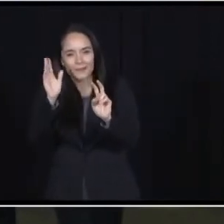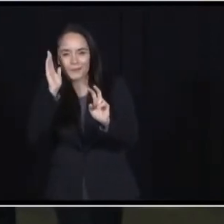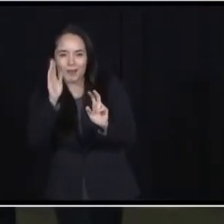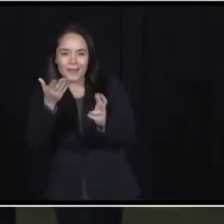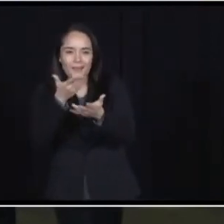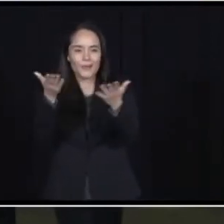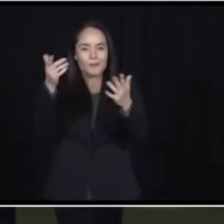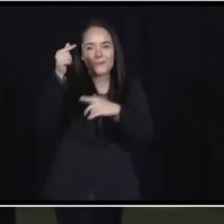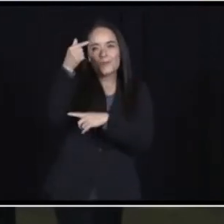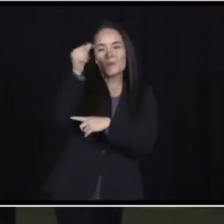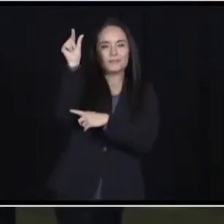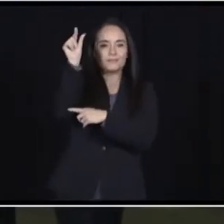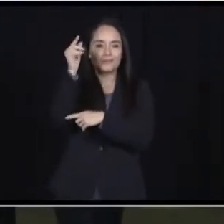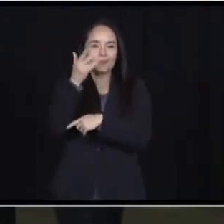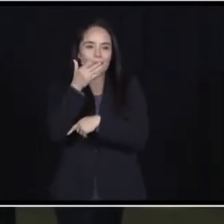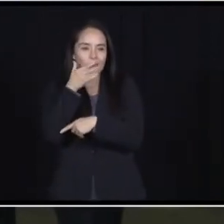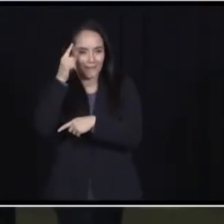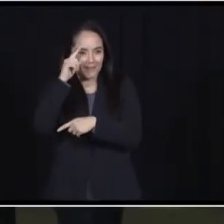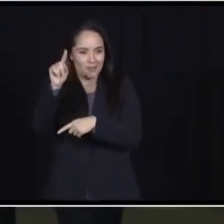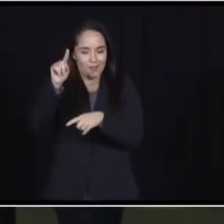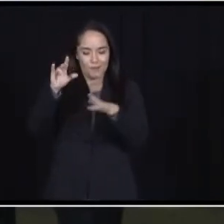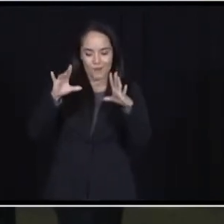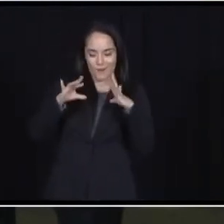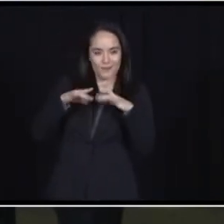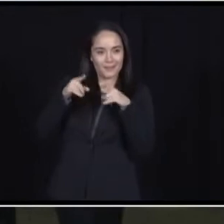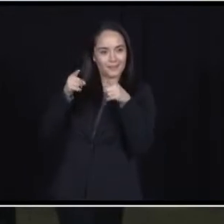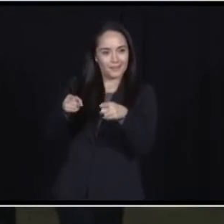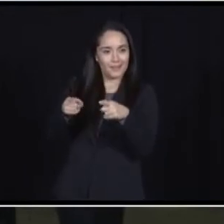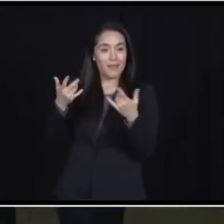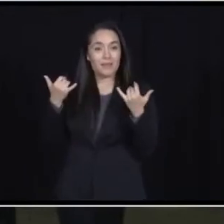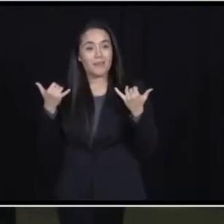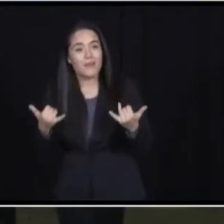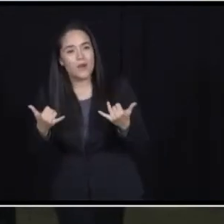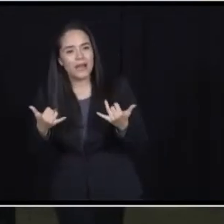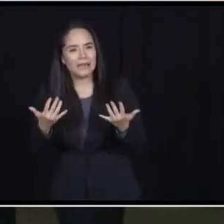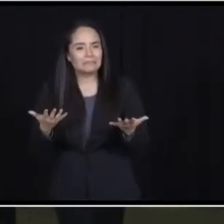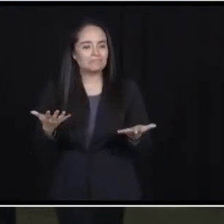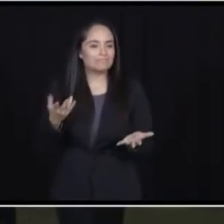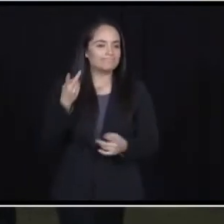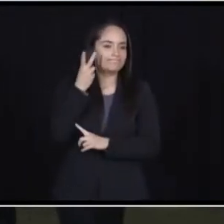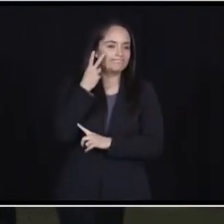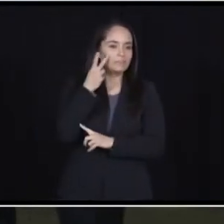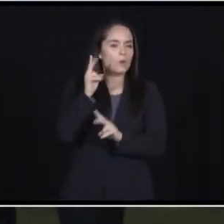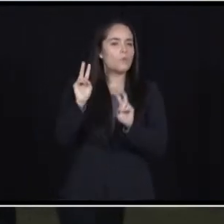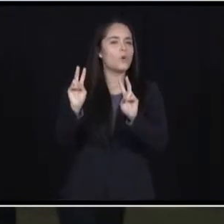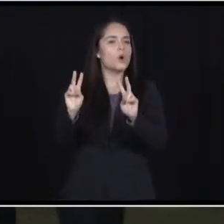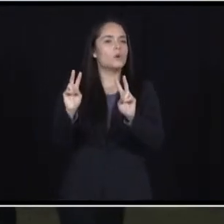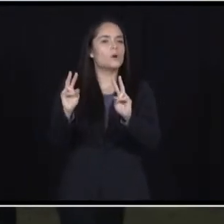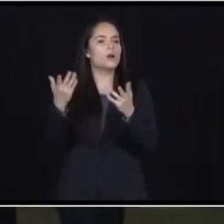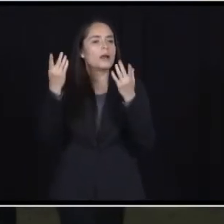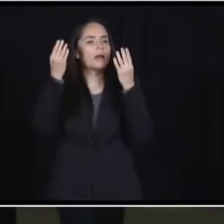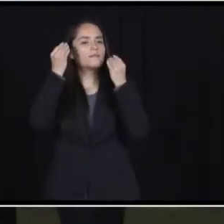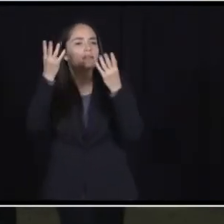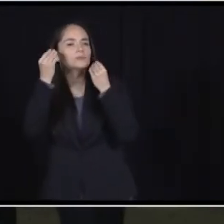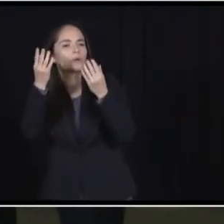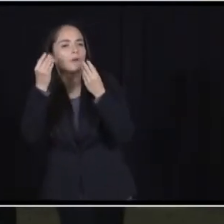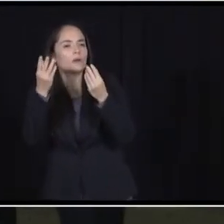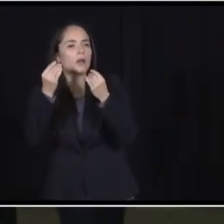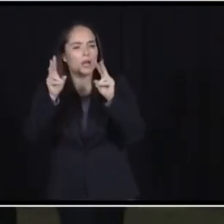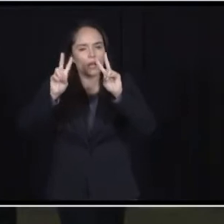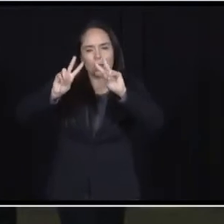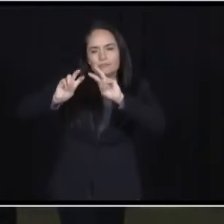we can count on at this point, and we are watching the data every day. We're looking to see what's going to happen in those areas that have